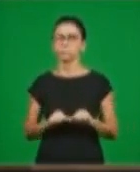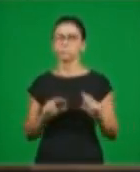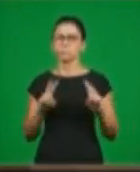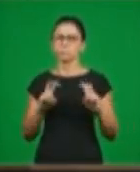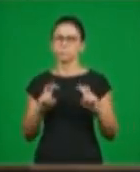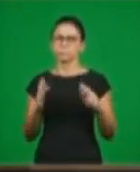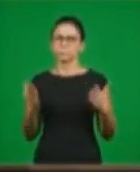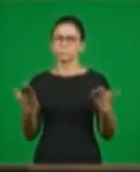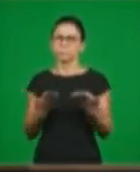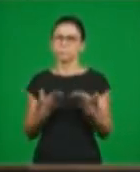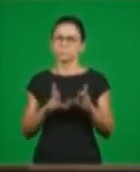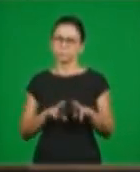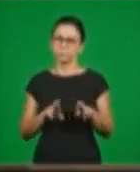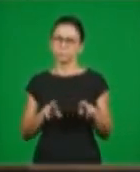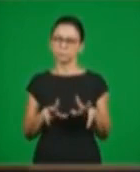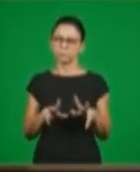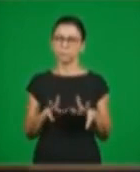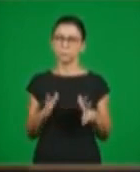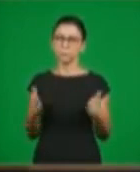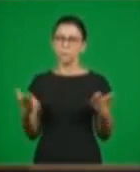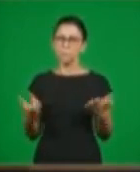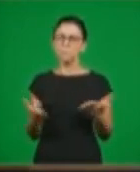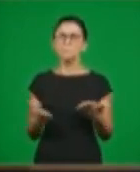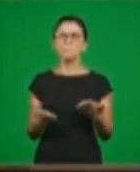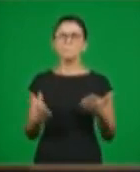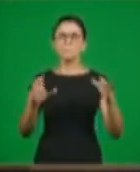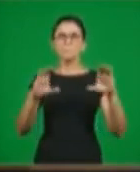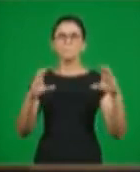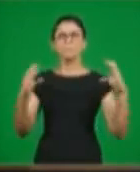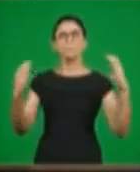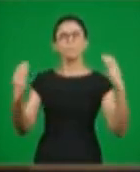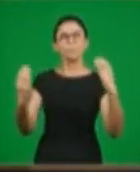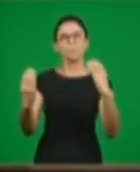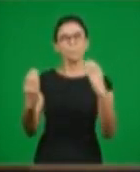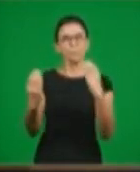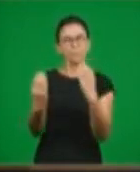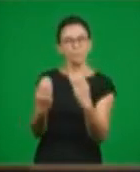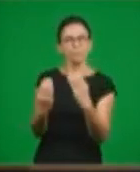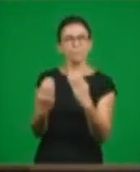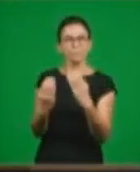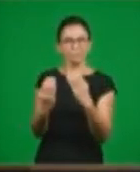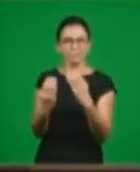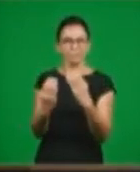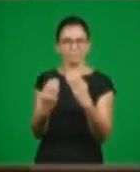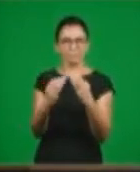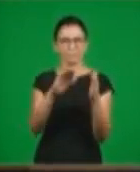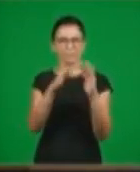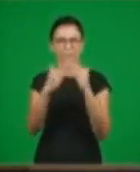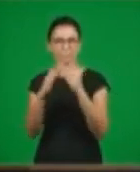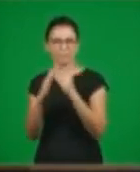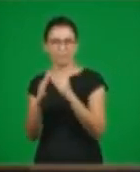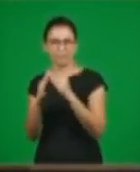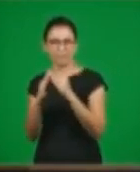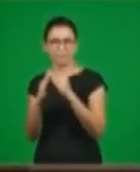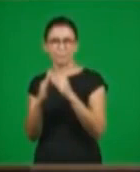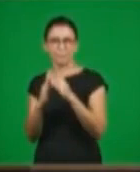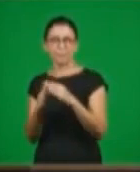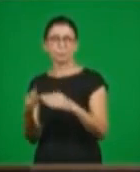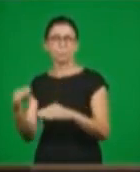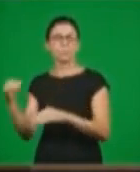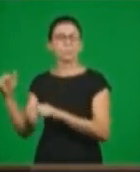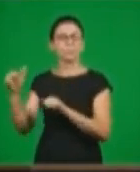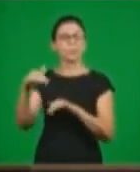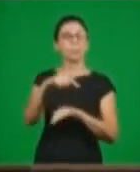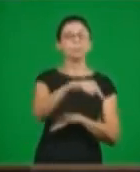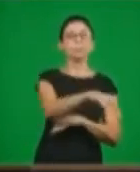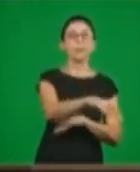us, but we wanted to tell all the community of Hosnia they could come down and, you know, enjoy the